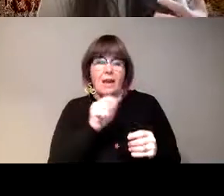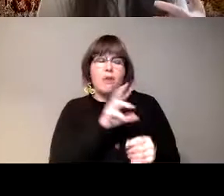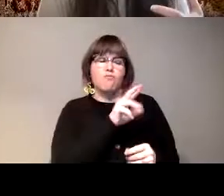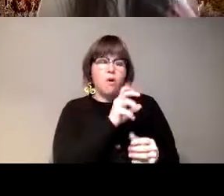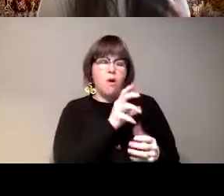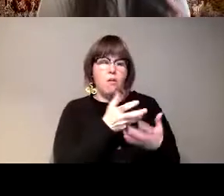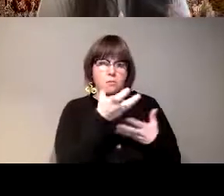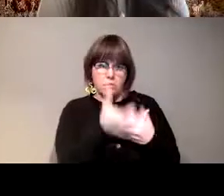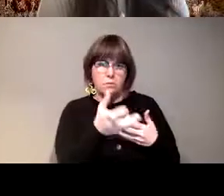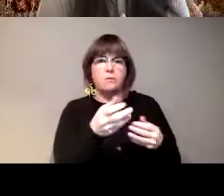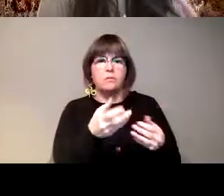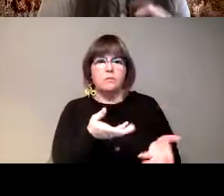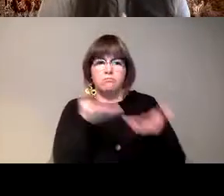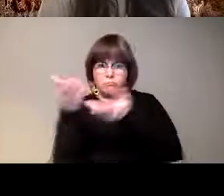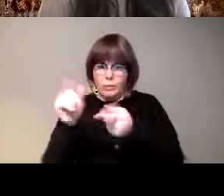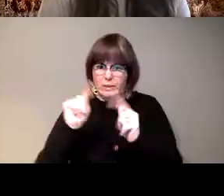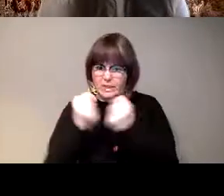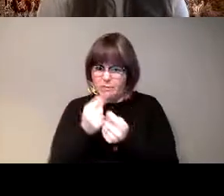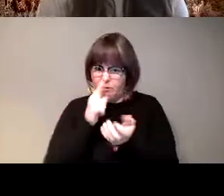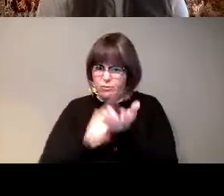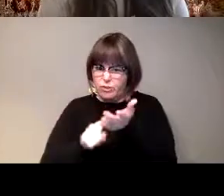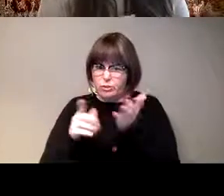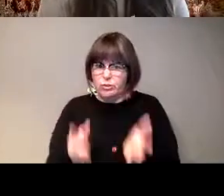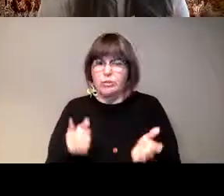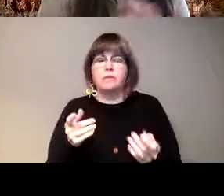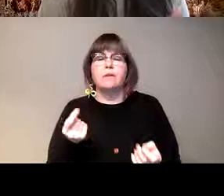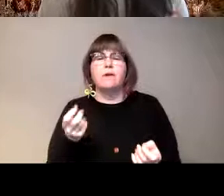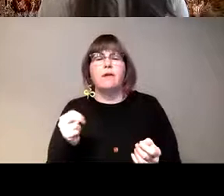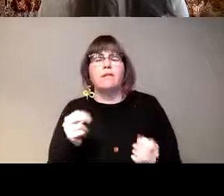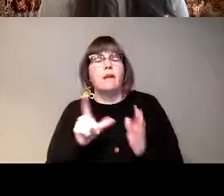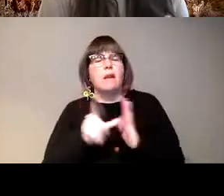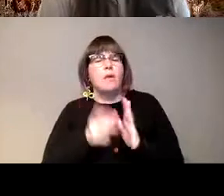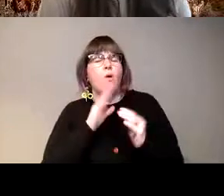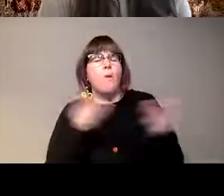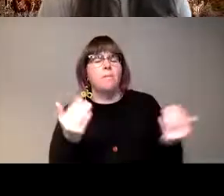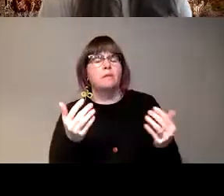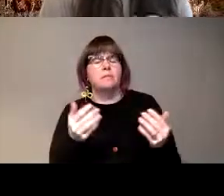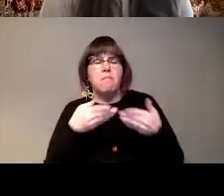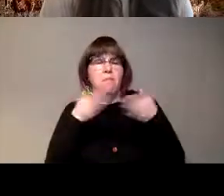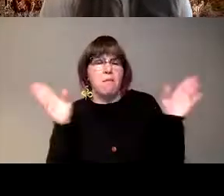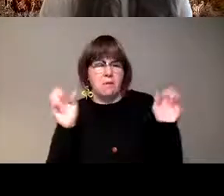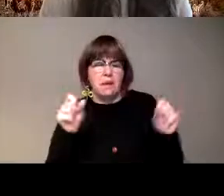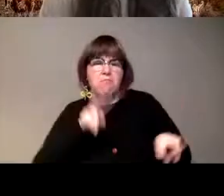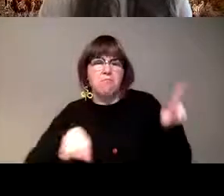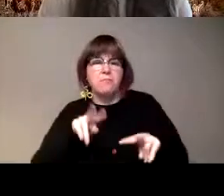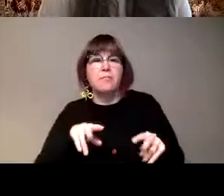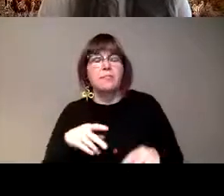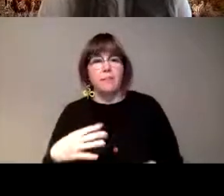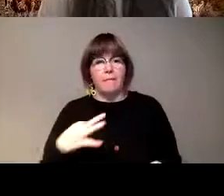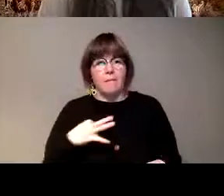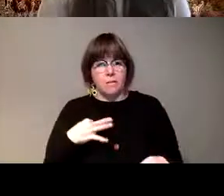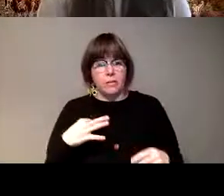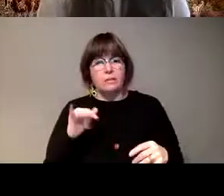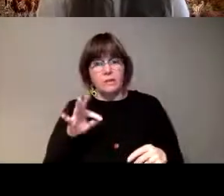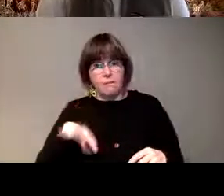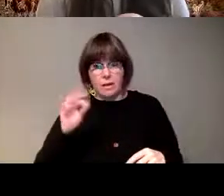made available to the research teams and eventually open to the entire public. And then volunteers, if they find